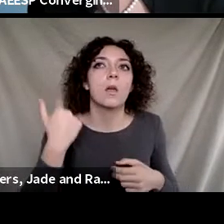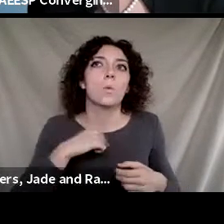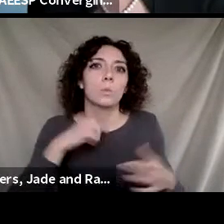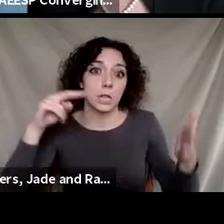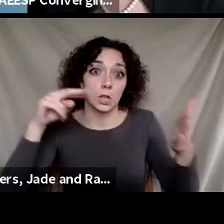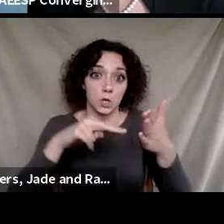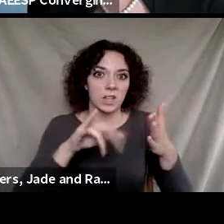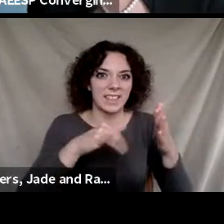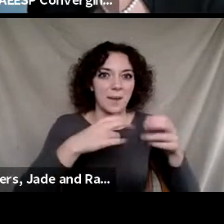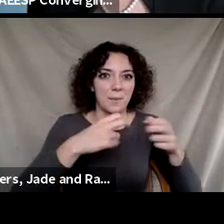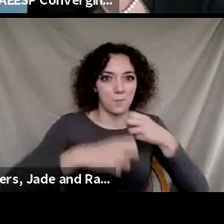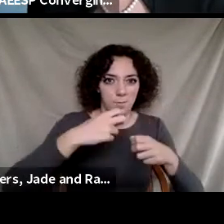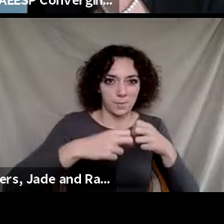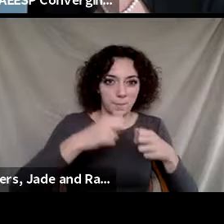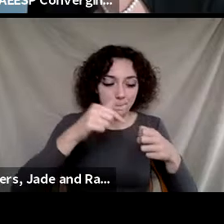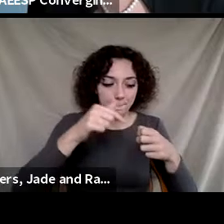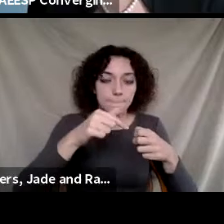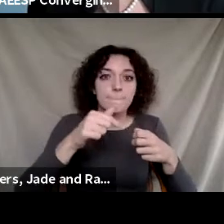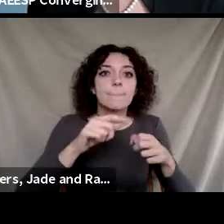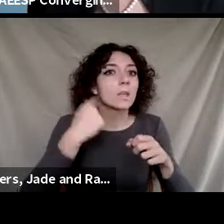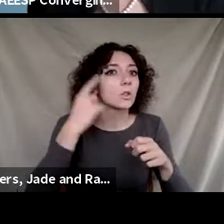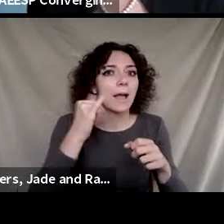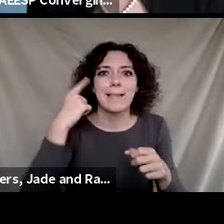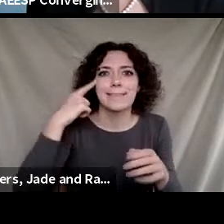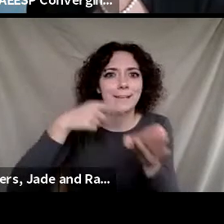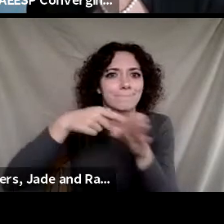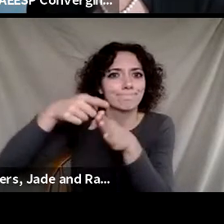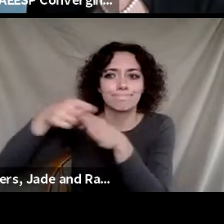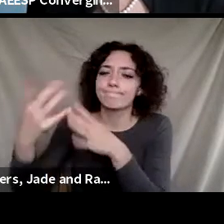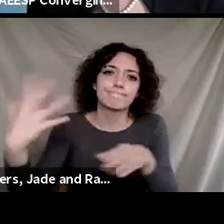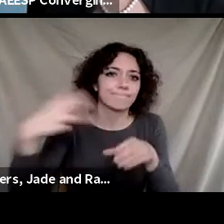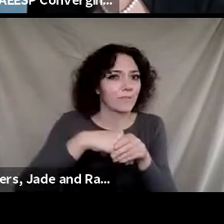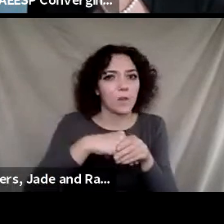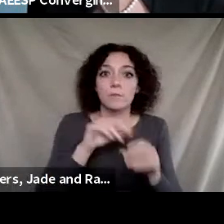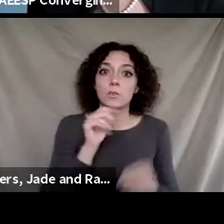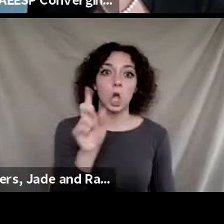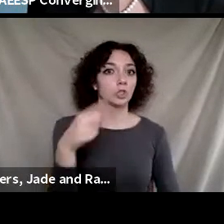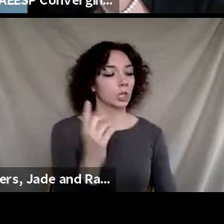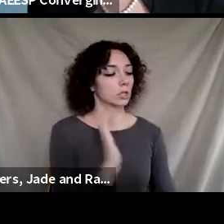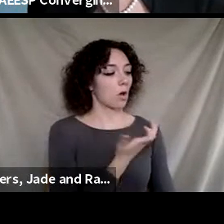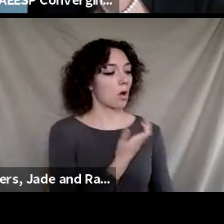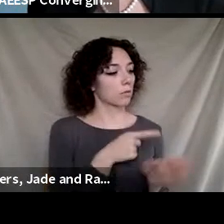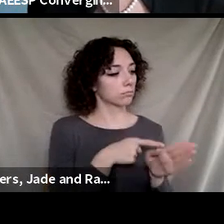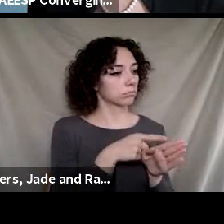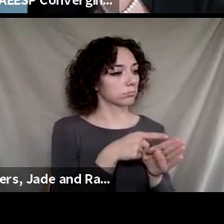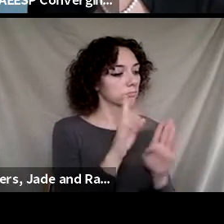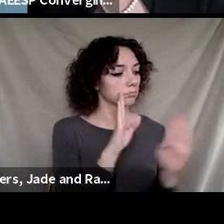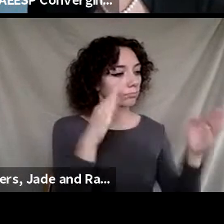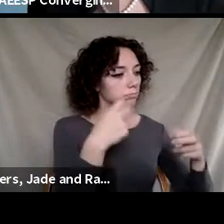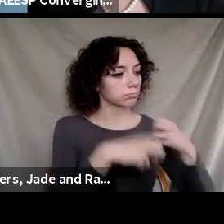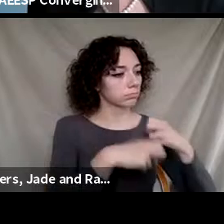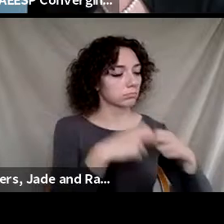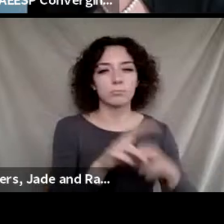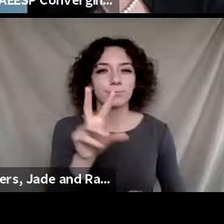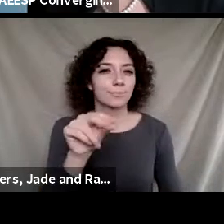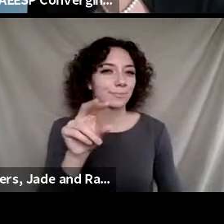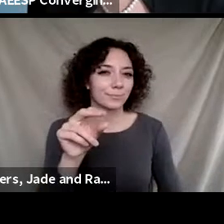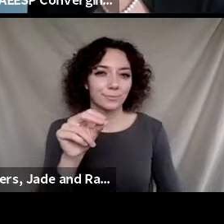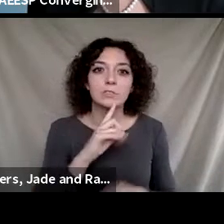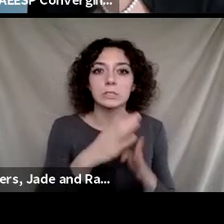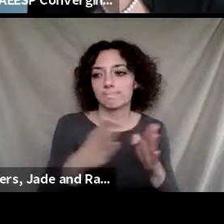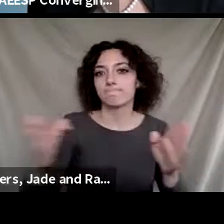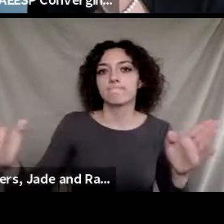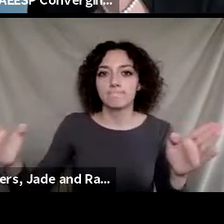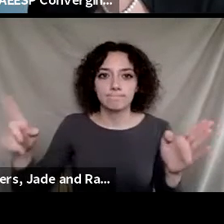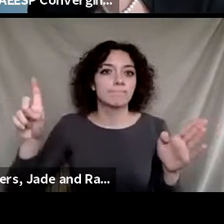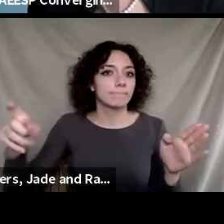problem as interdisciplinary problem, and without their help, we believe that we cannot effectively address